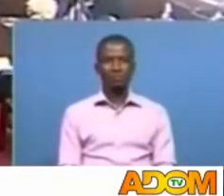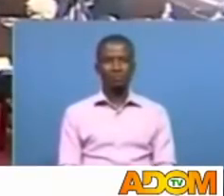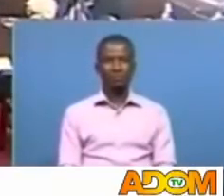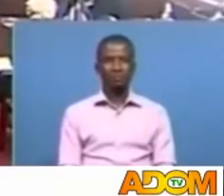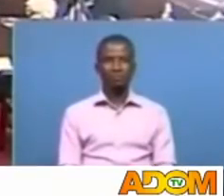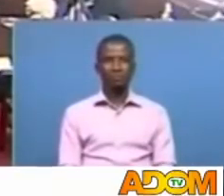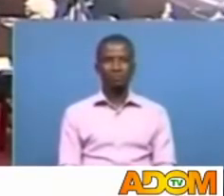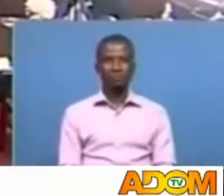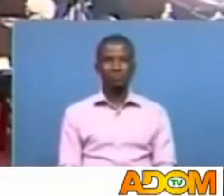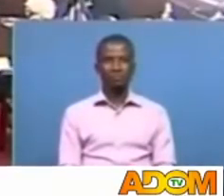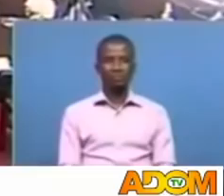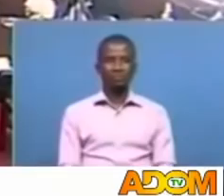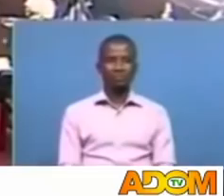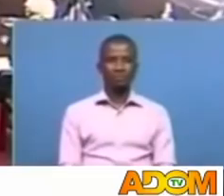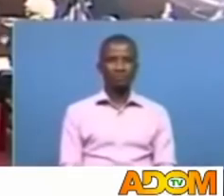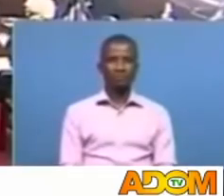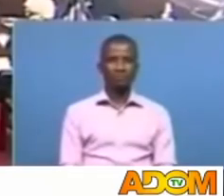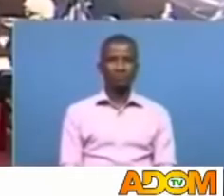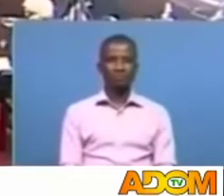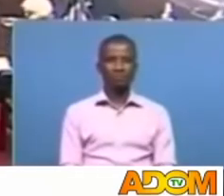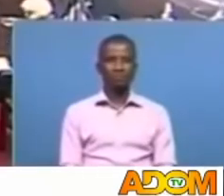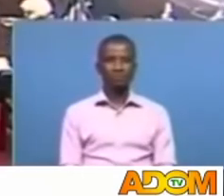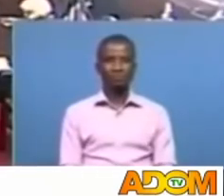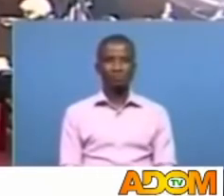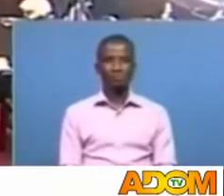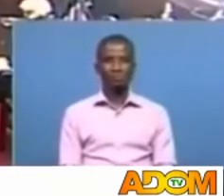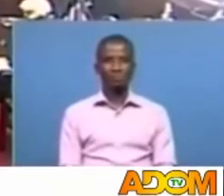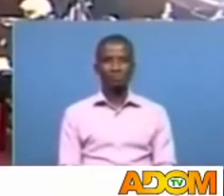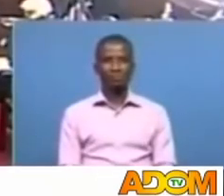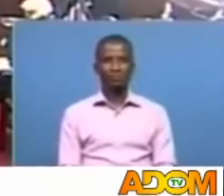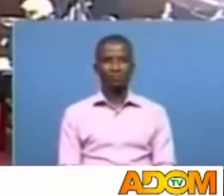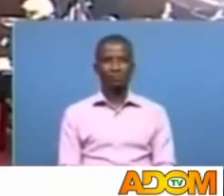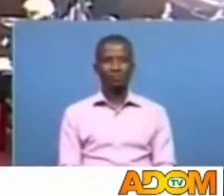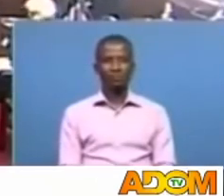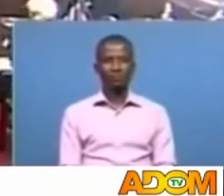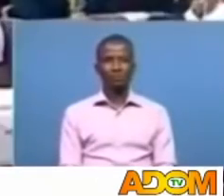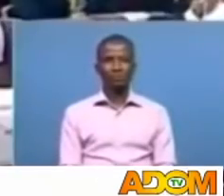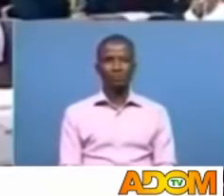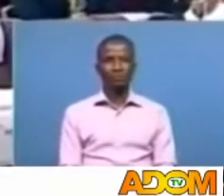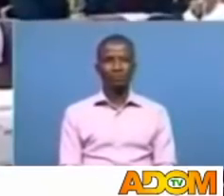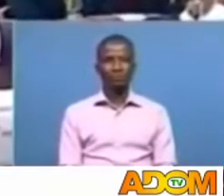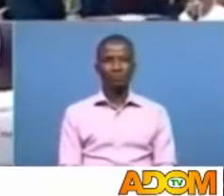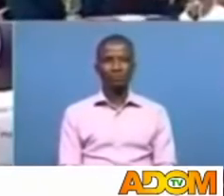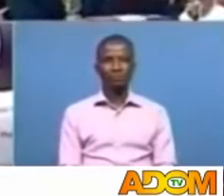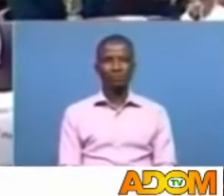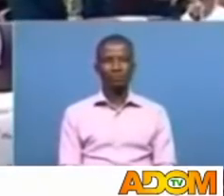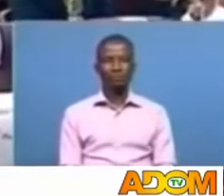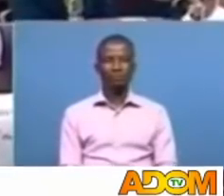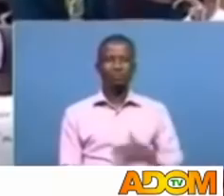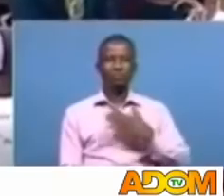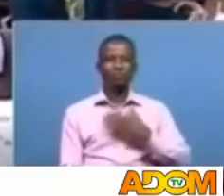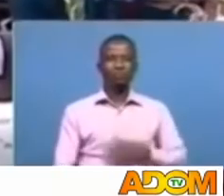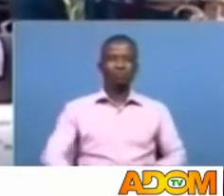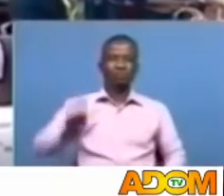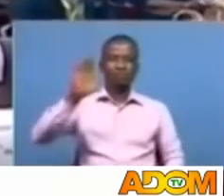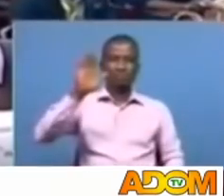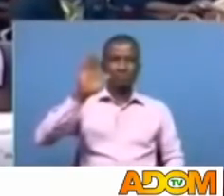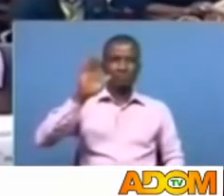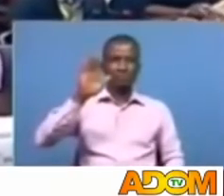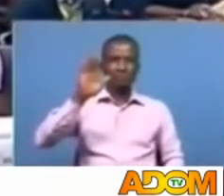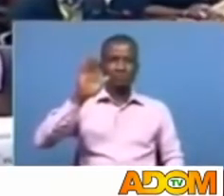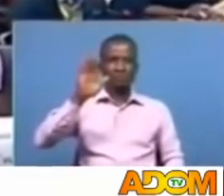My lords, may I, with your leave, make a couple of brief references. My learned friend